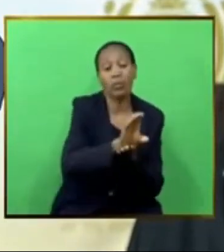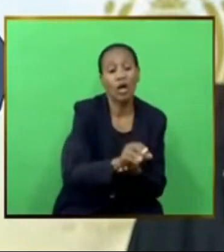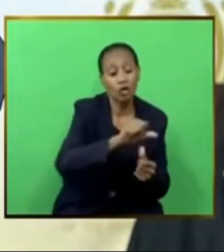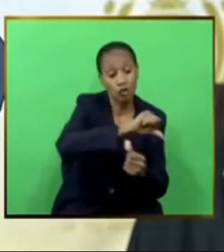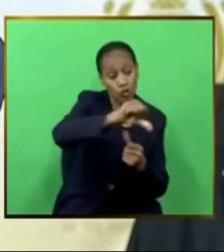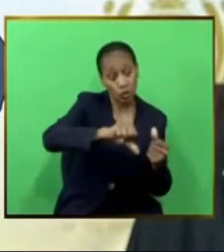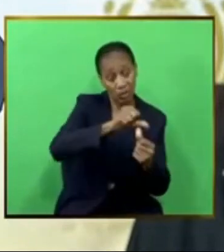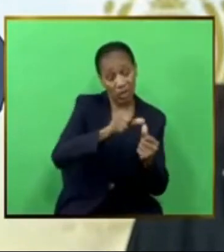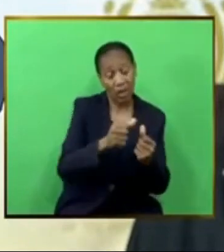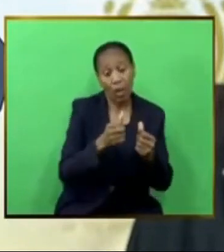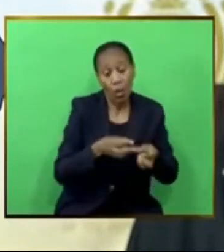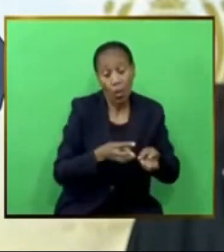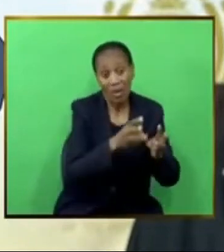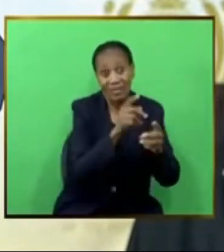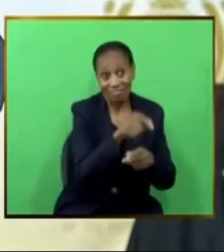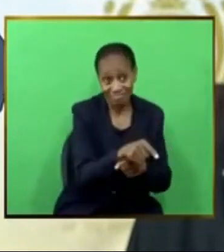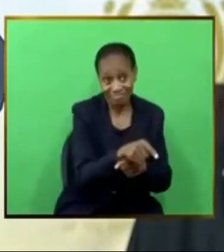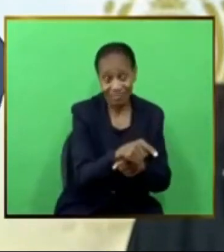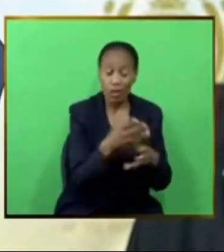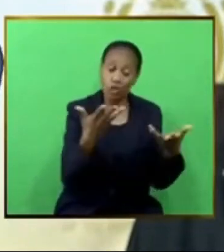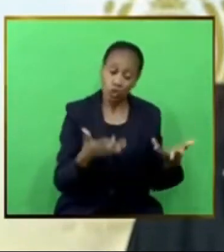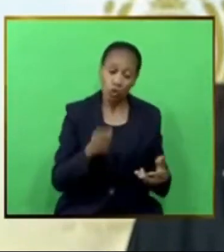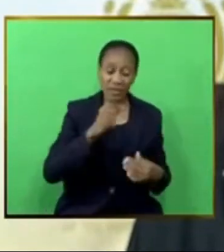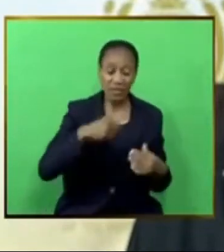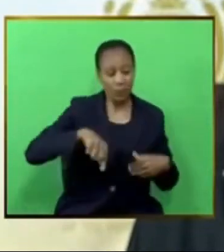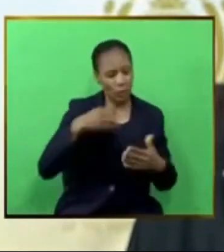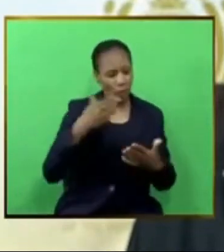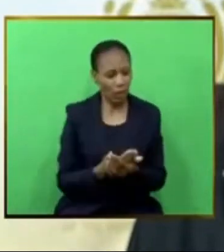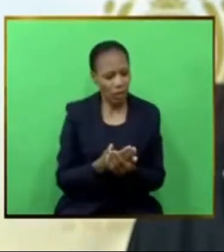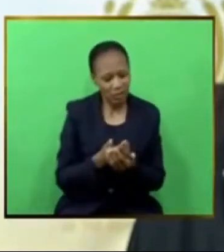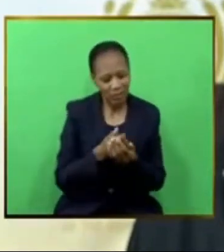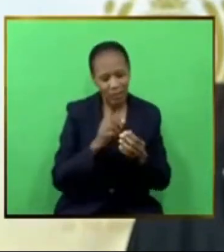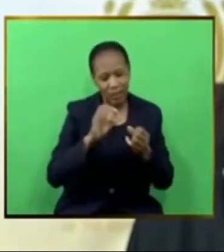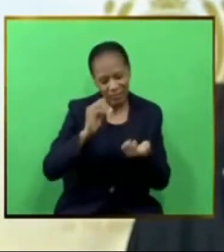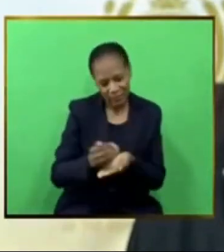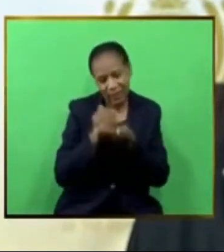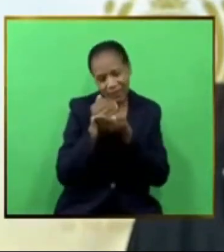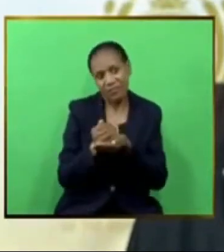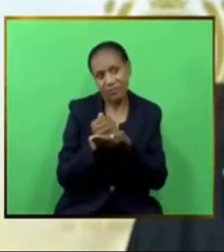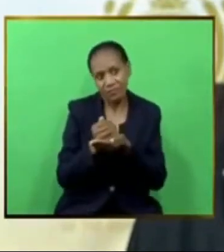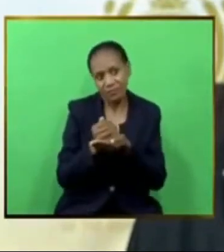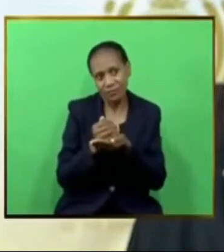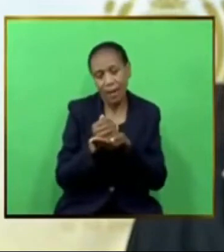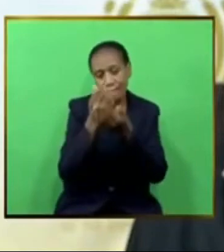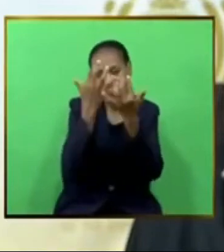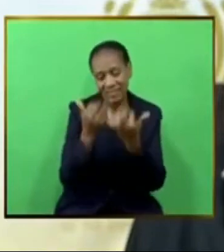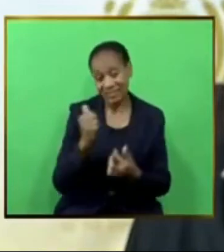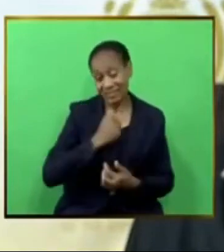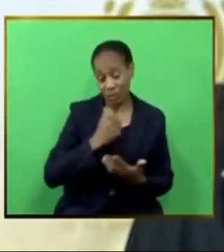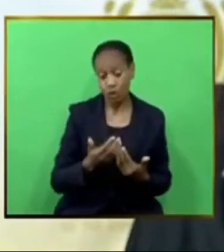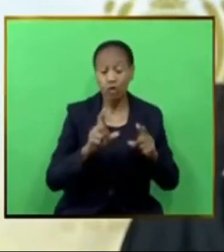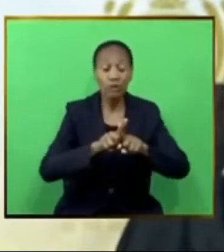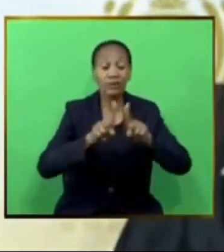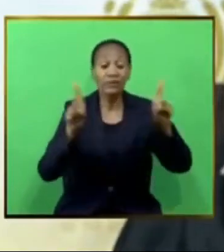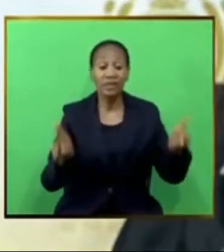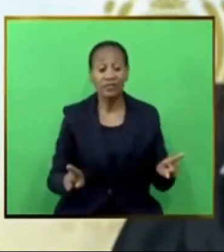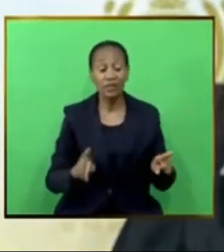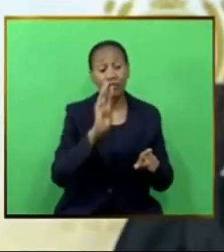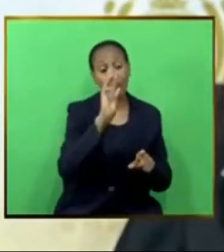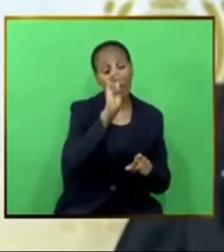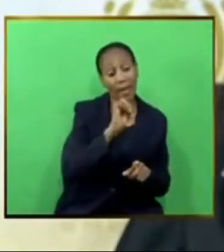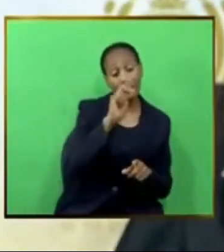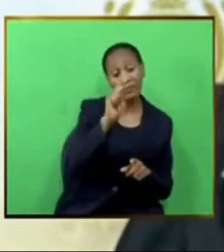wage. It allows us to preserve capital spending. Compared to the medium-term budget policy